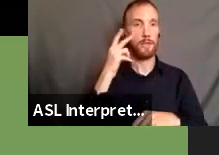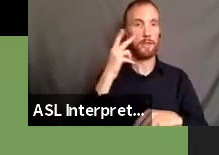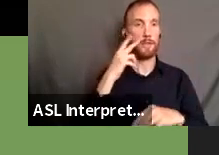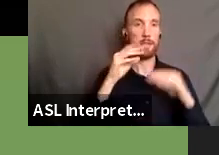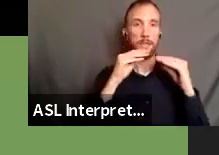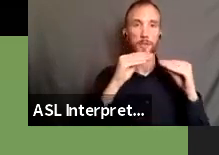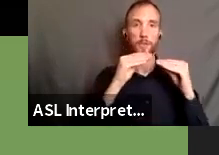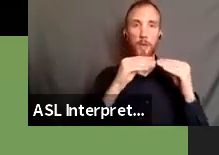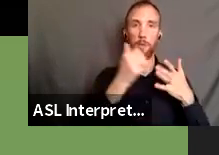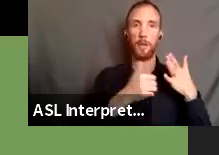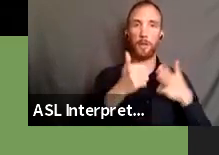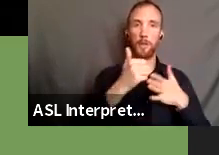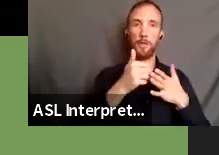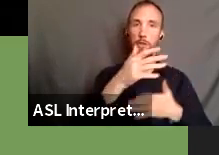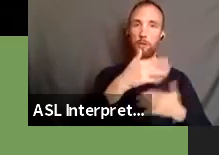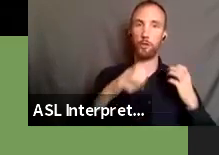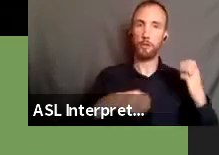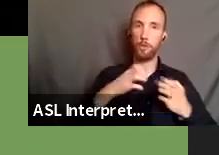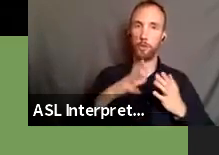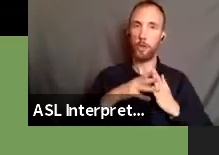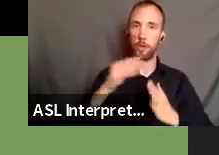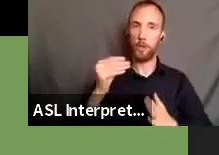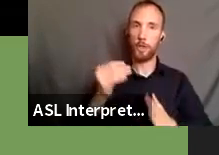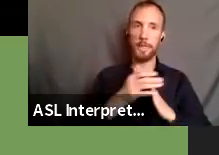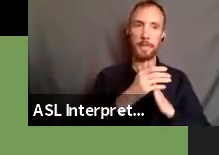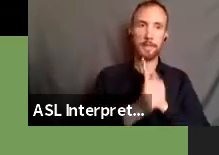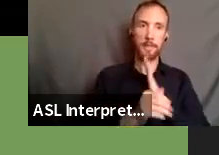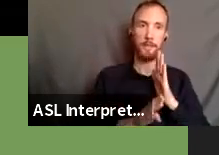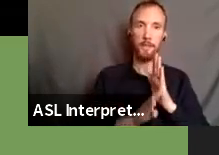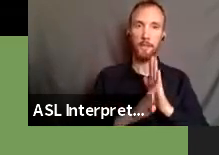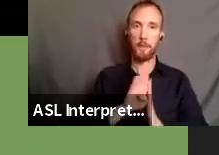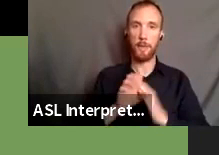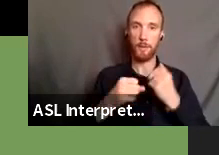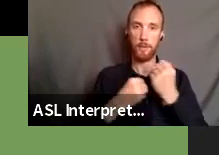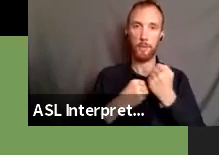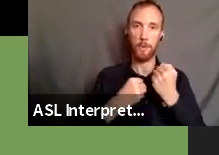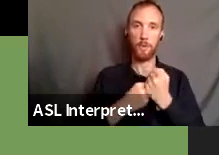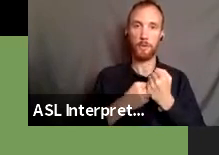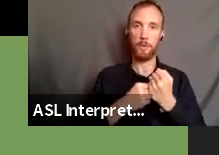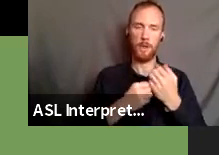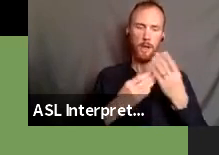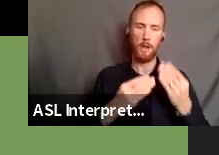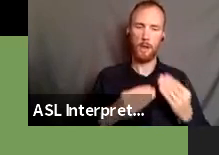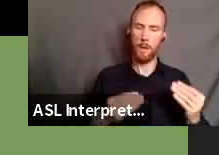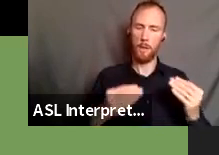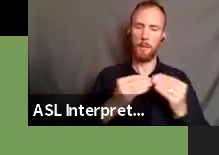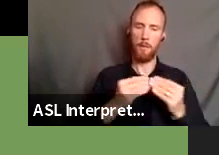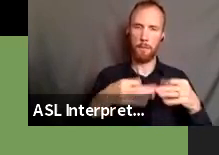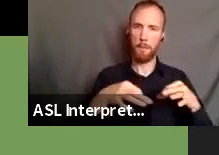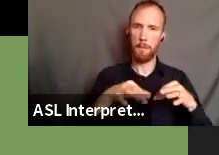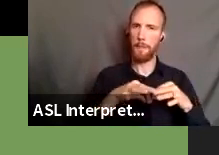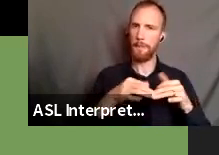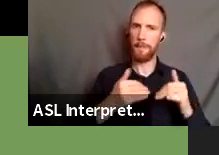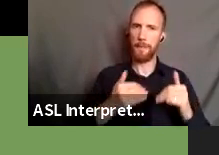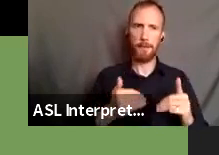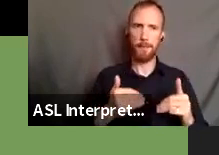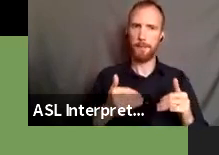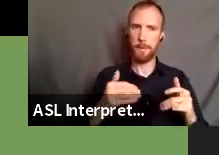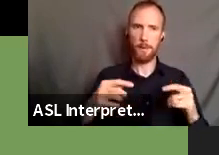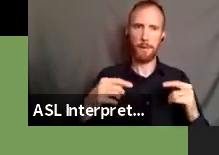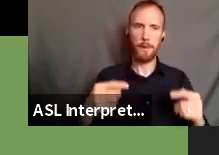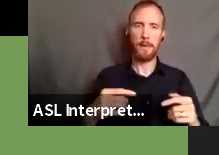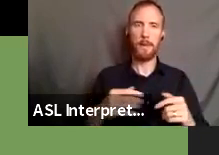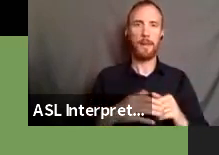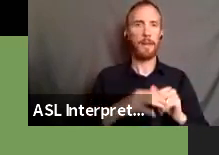social emotional learning skill development supports are more important than ever and are critical element of our school